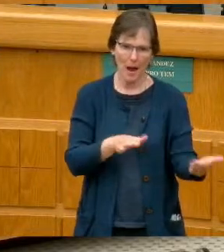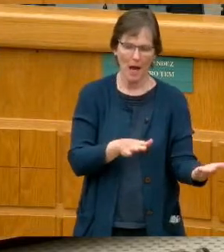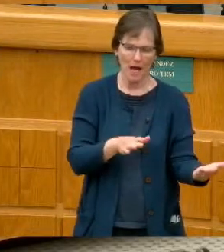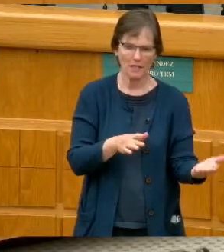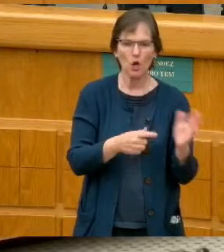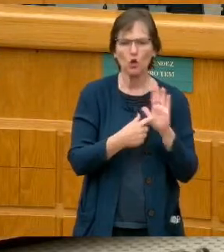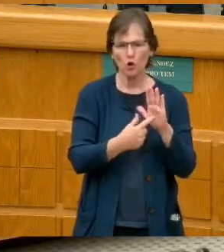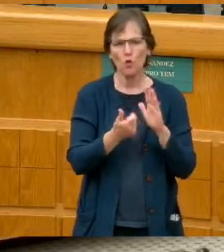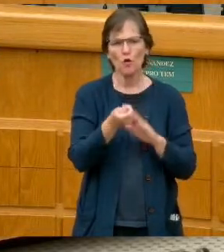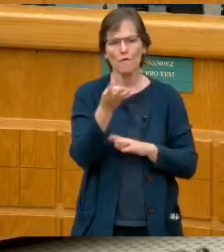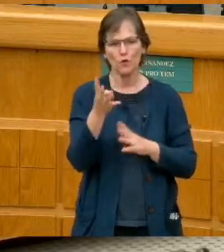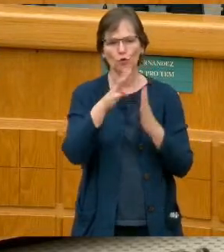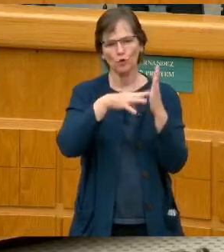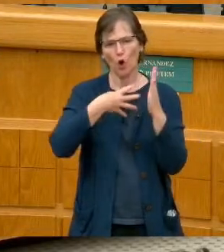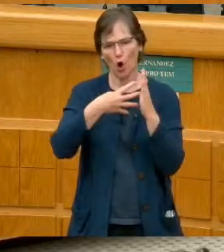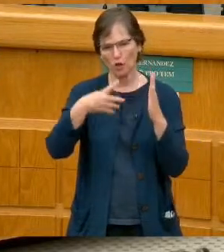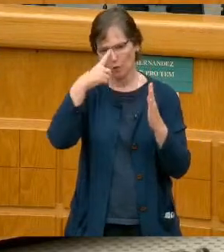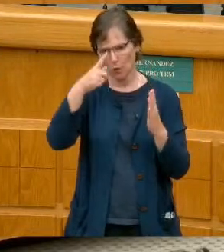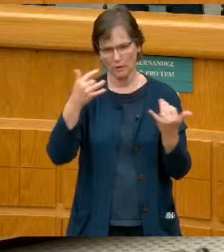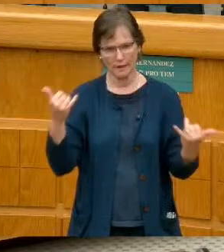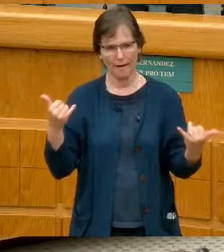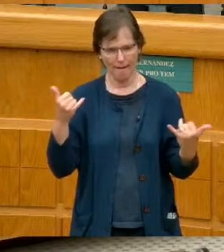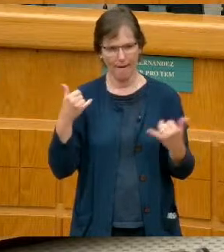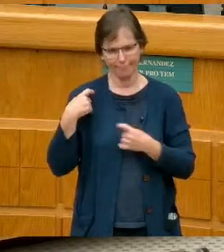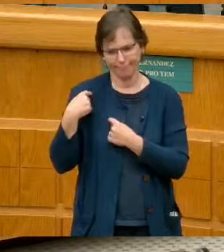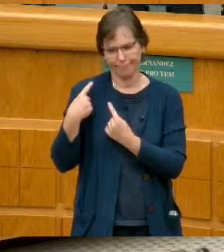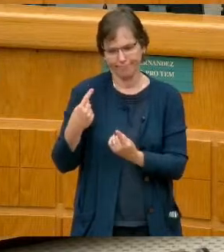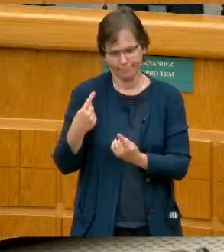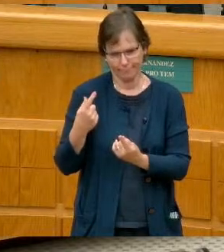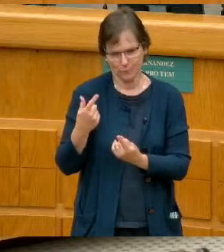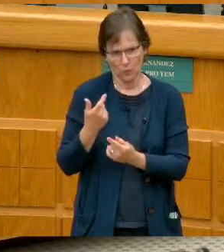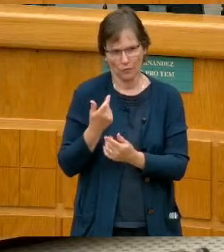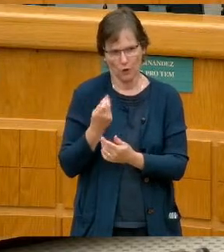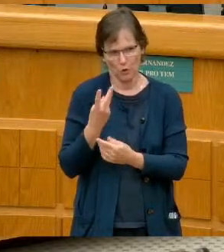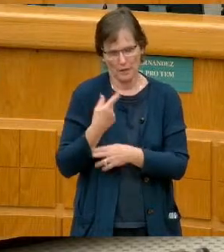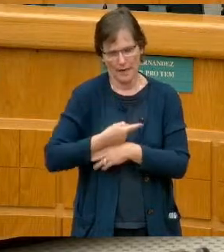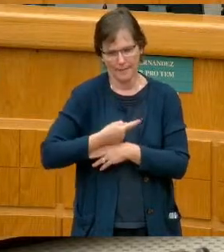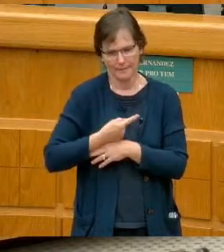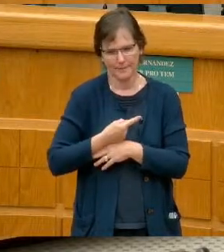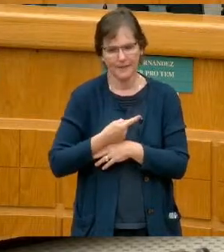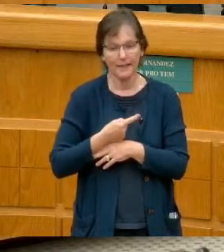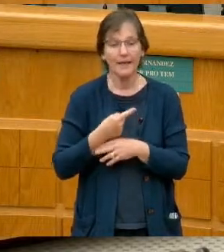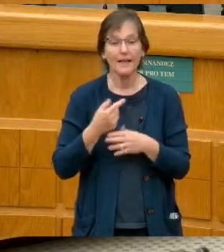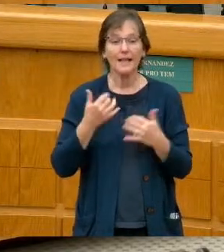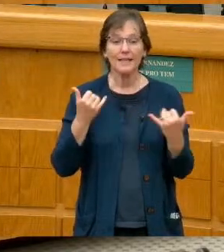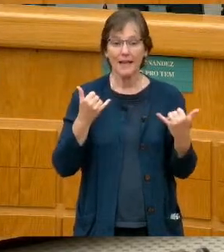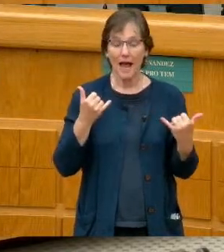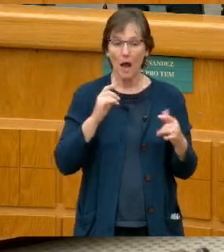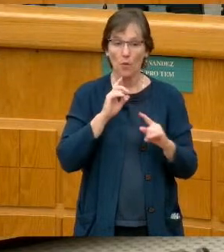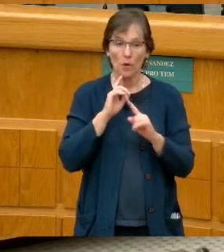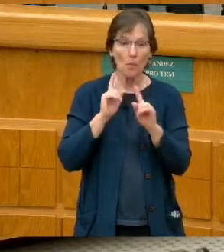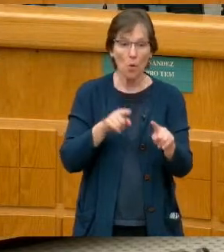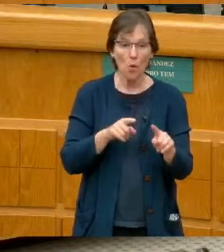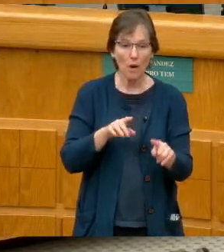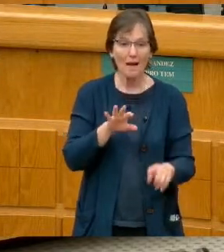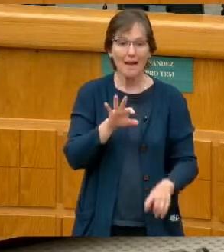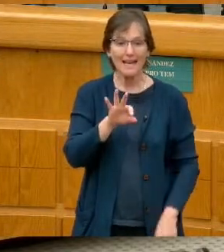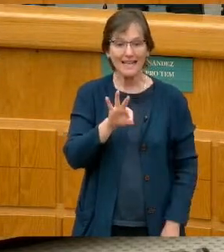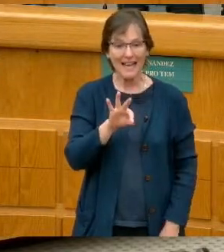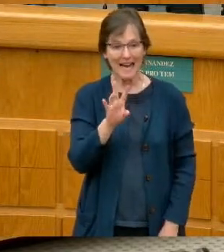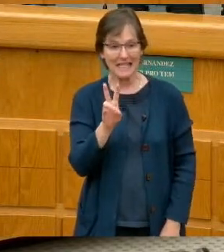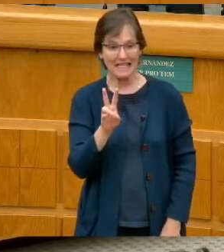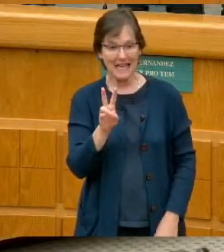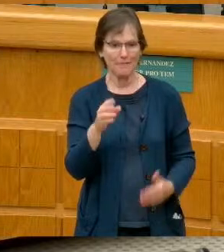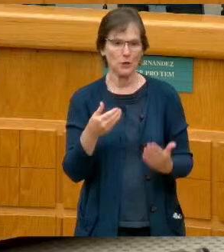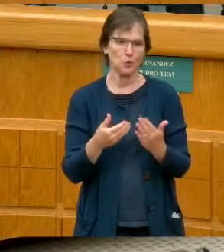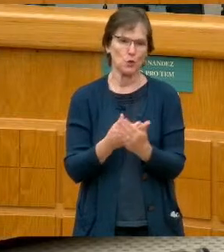charts, okay? And so let's look at the number of new cases for today. We're reporting 97 new